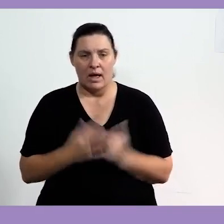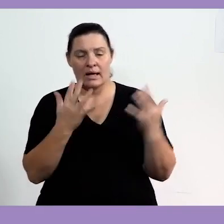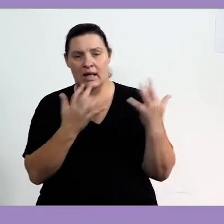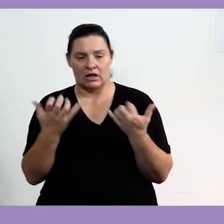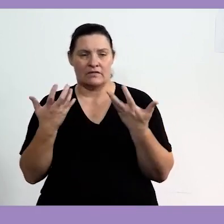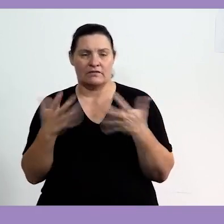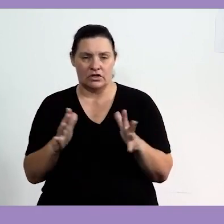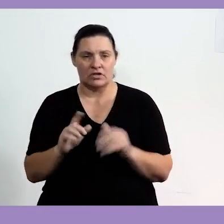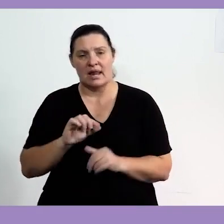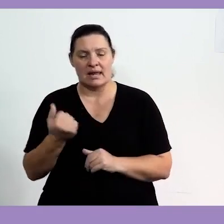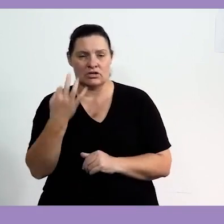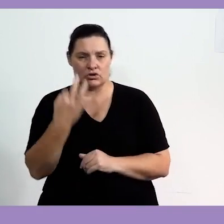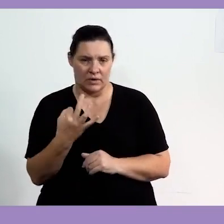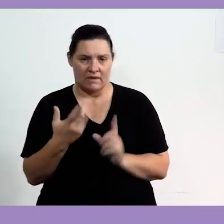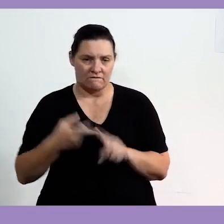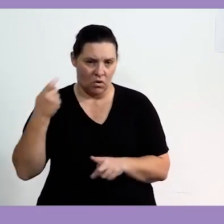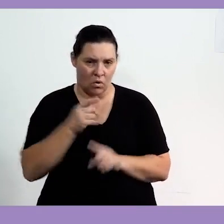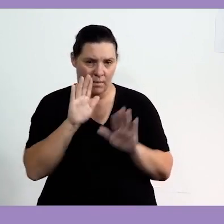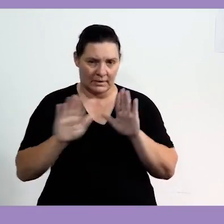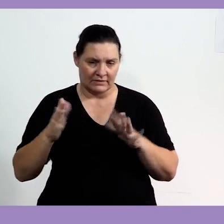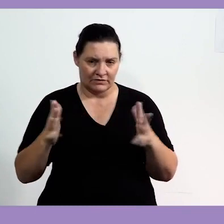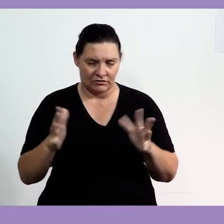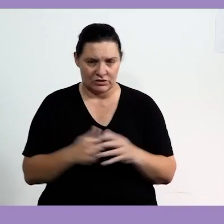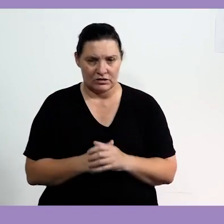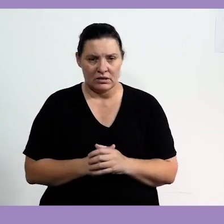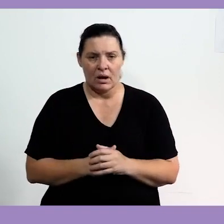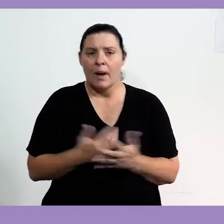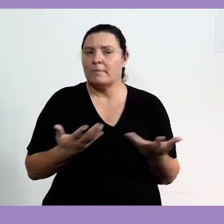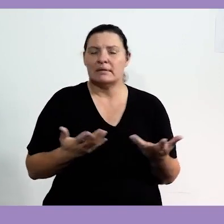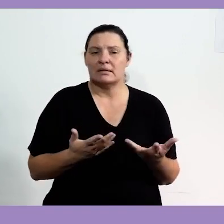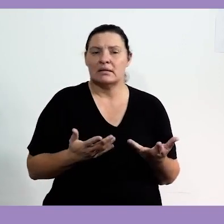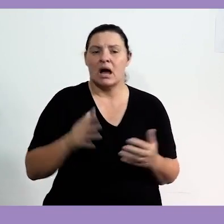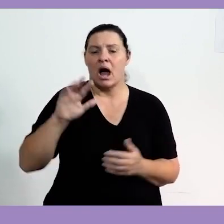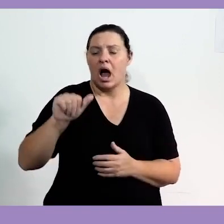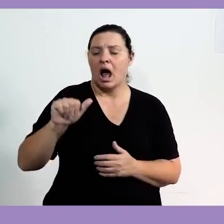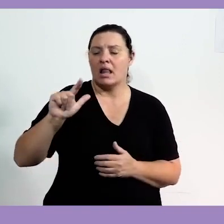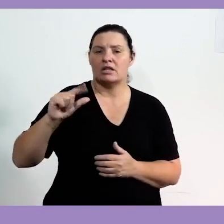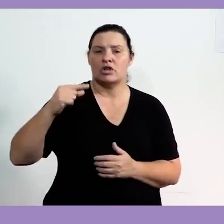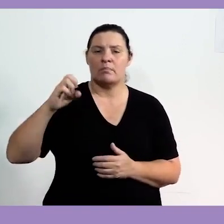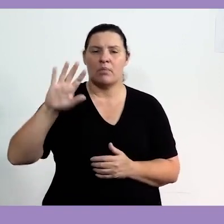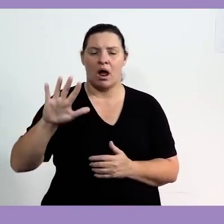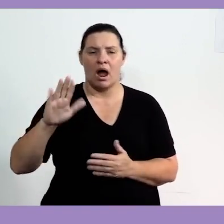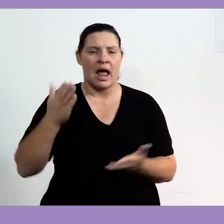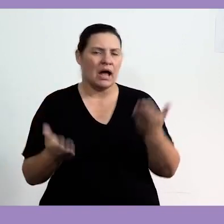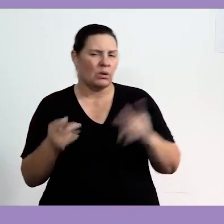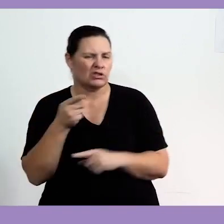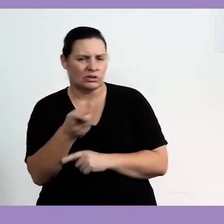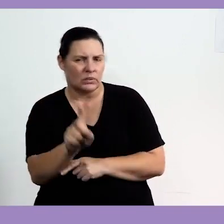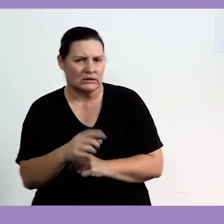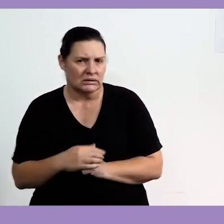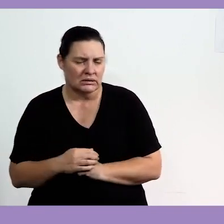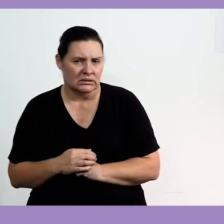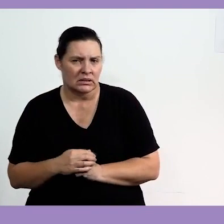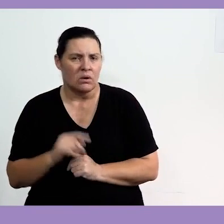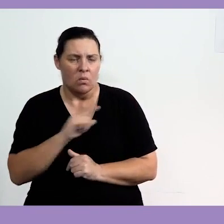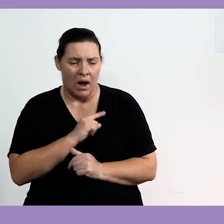had already calculated the next 3 terms for this pattern. But now what is the algebraic equation?